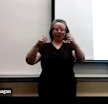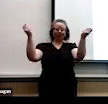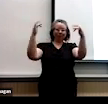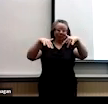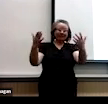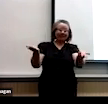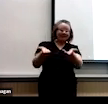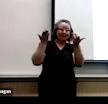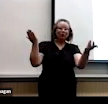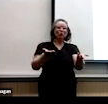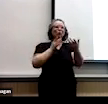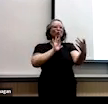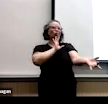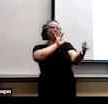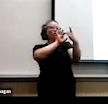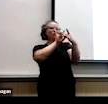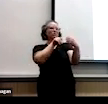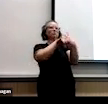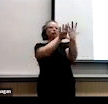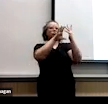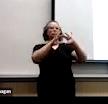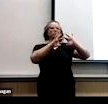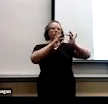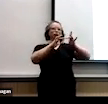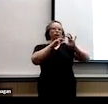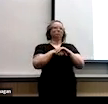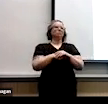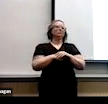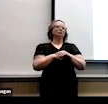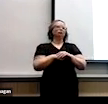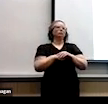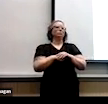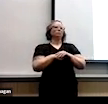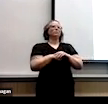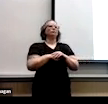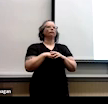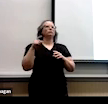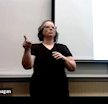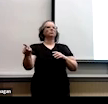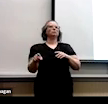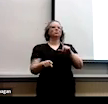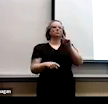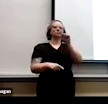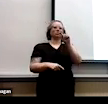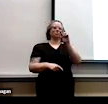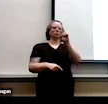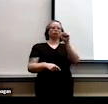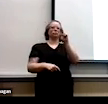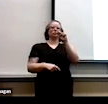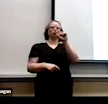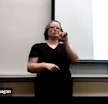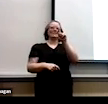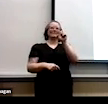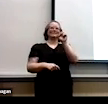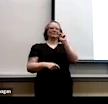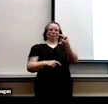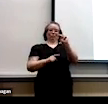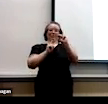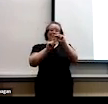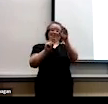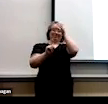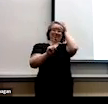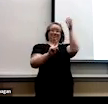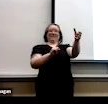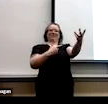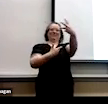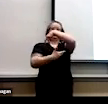transition is viewed specifically from a medical specialty lens, and a lot of the literature on transition focuses in on that area.